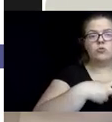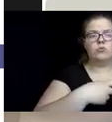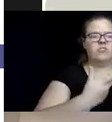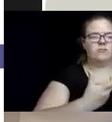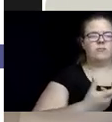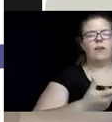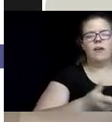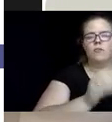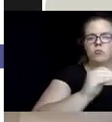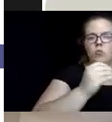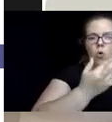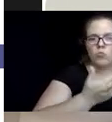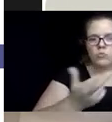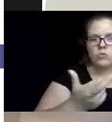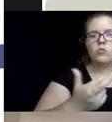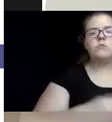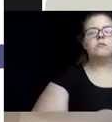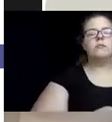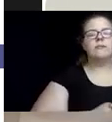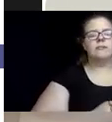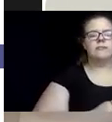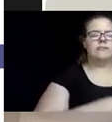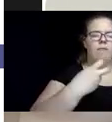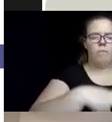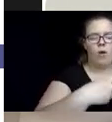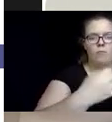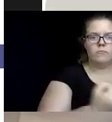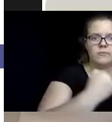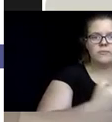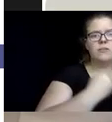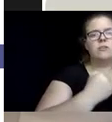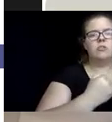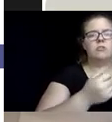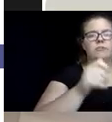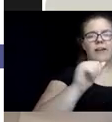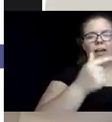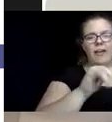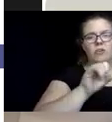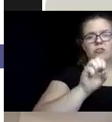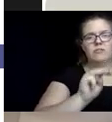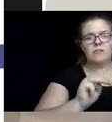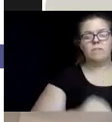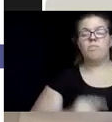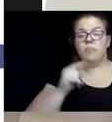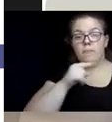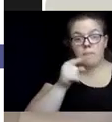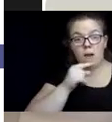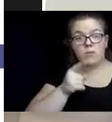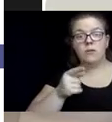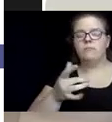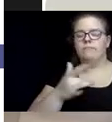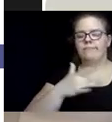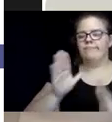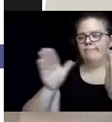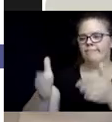sufficient resources. There's issues of isolation, ageism. With public, you tend to look at